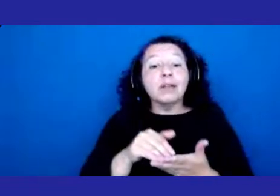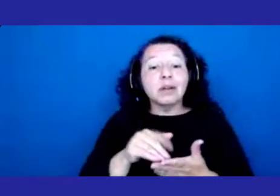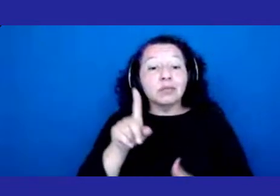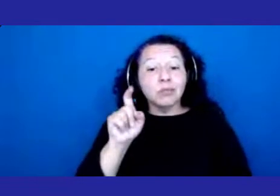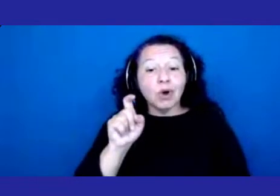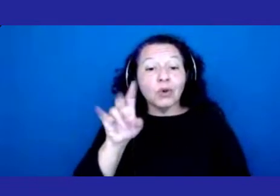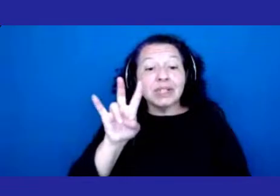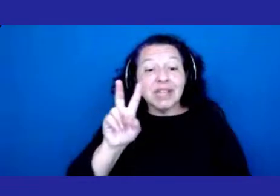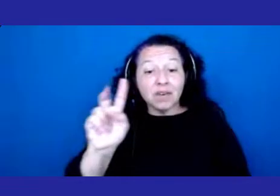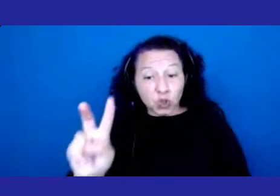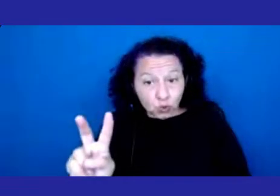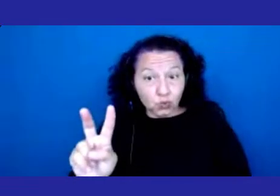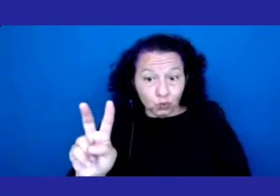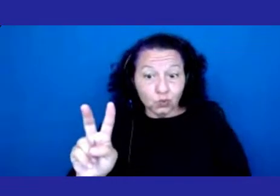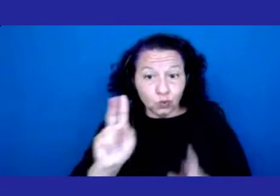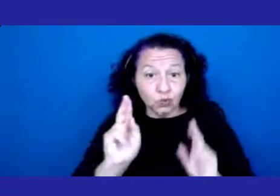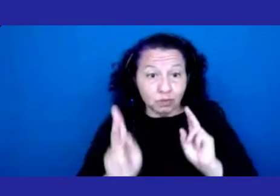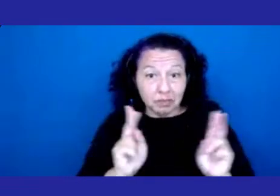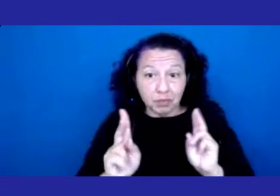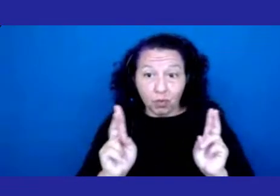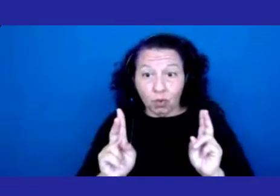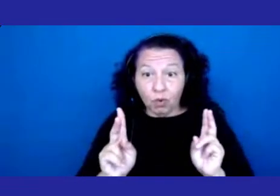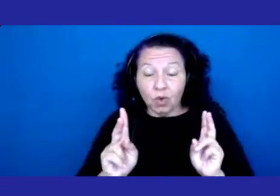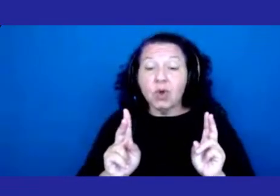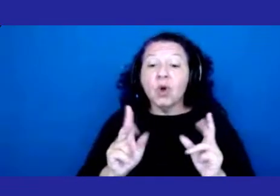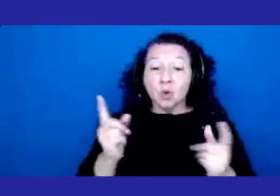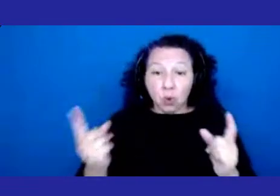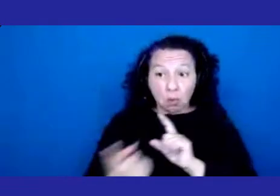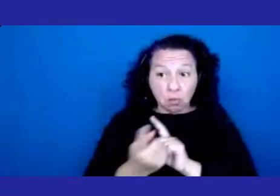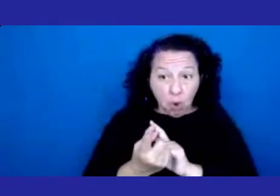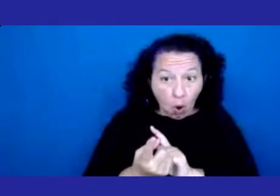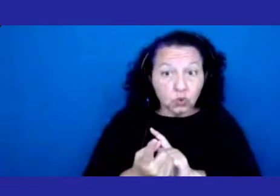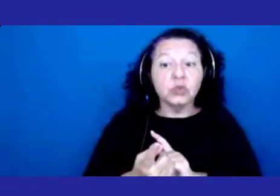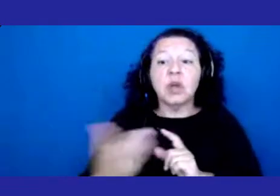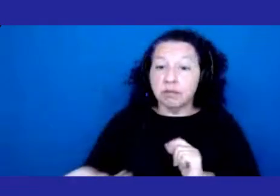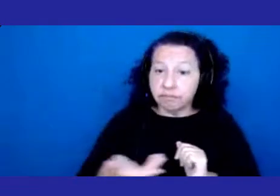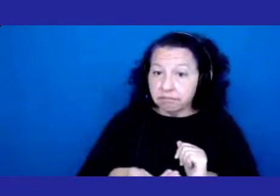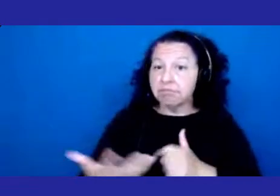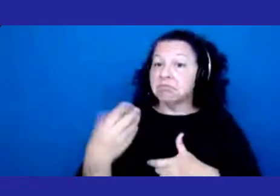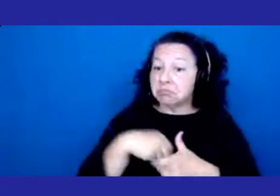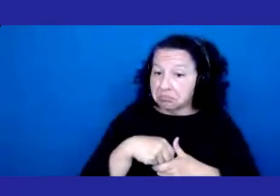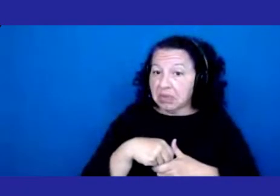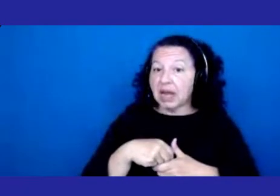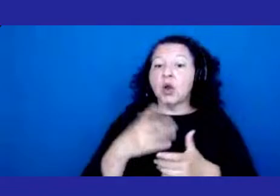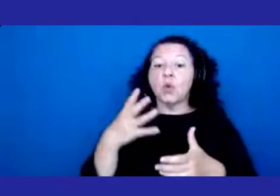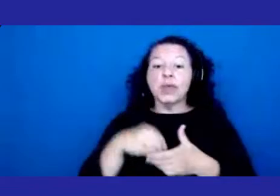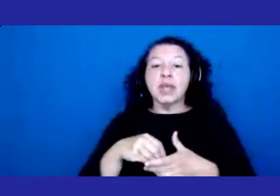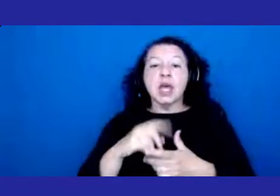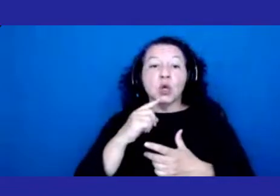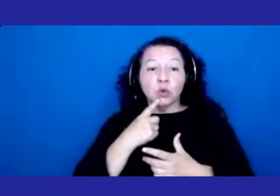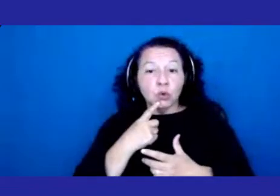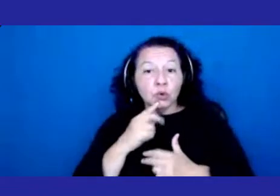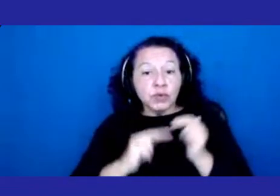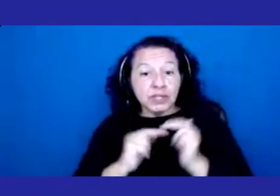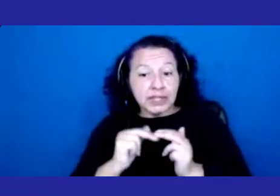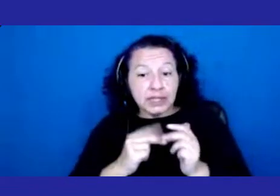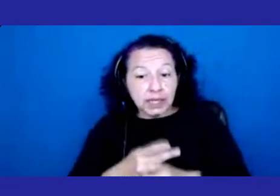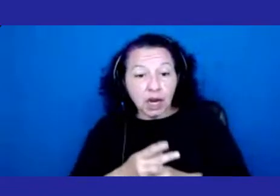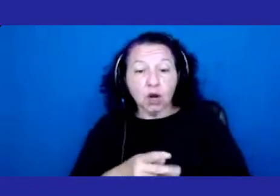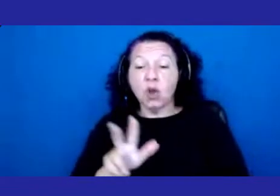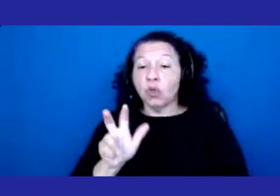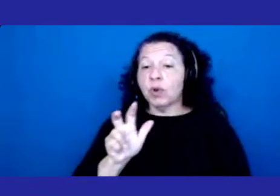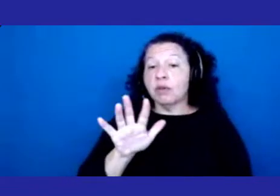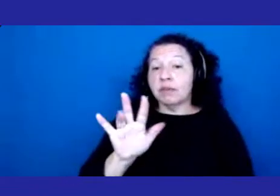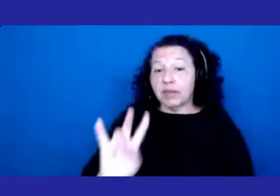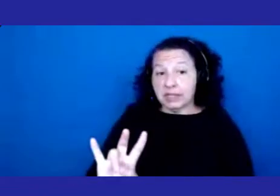1,172 individuals were approached and invited to participate at acute facilities, and 357